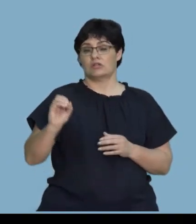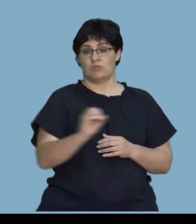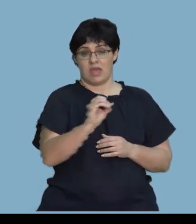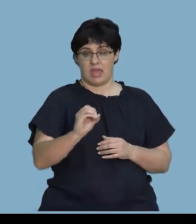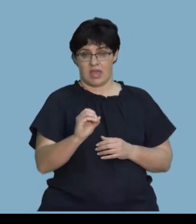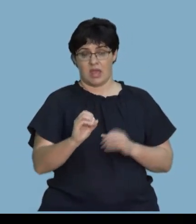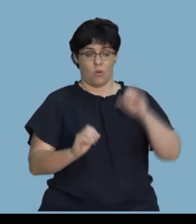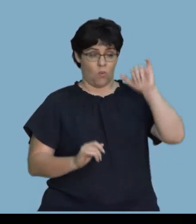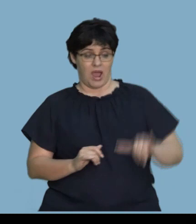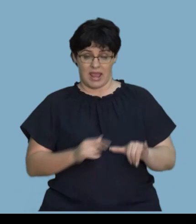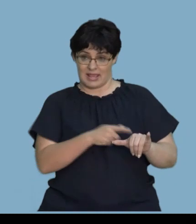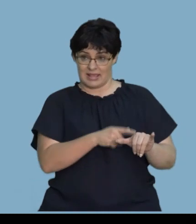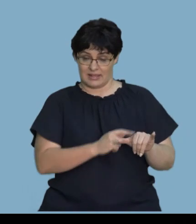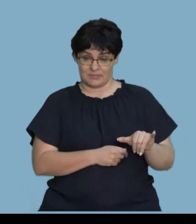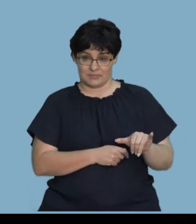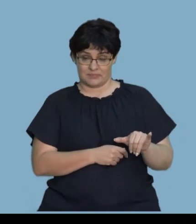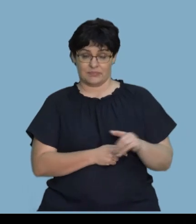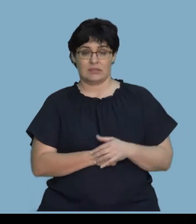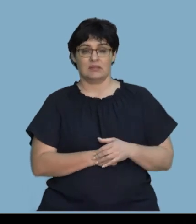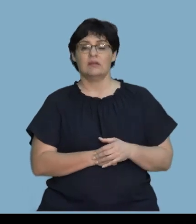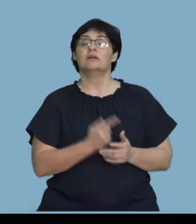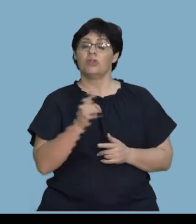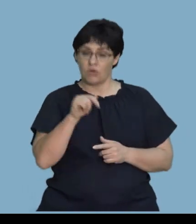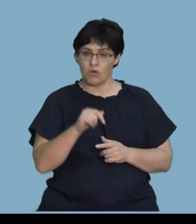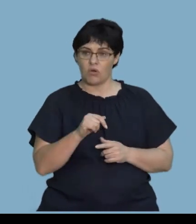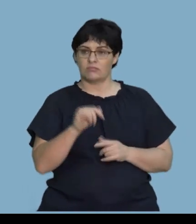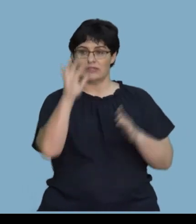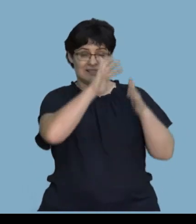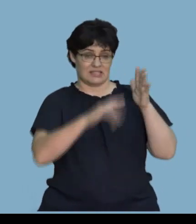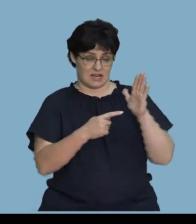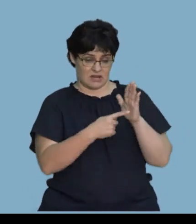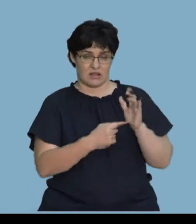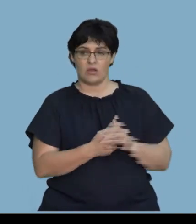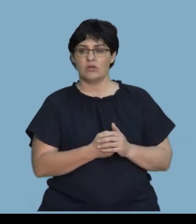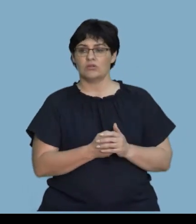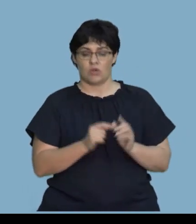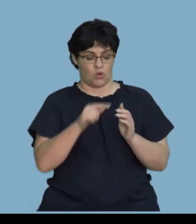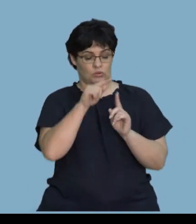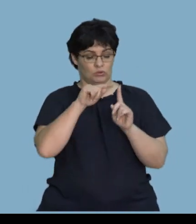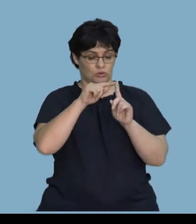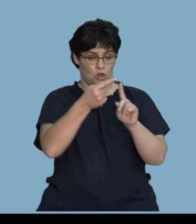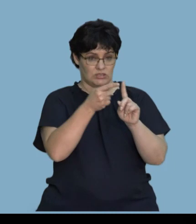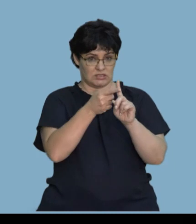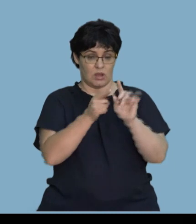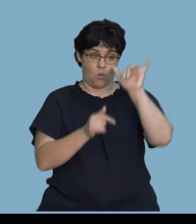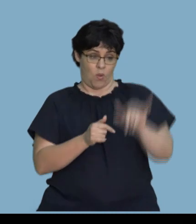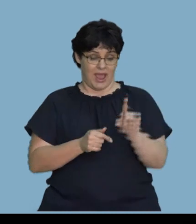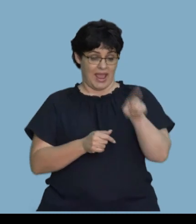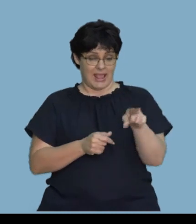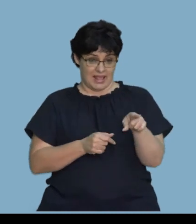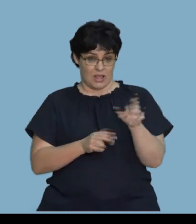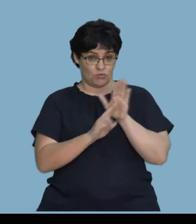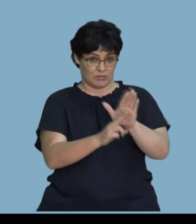about sphere Y, right? So here's the scenario, okay? So there is the dot that represents sphere Y, okay?